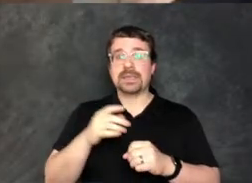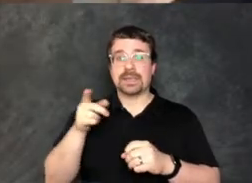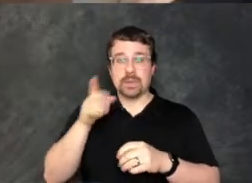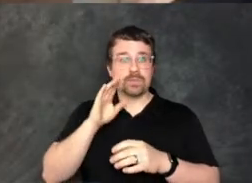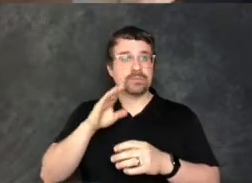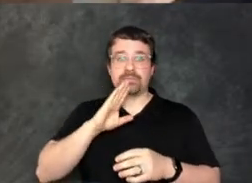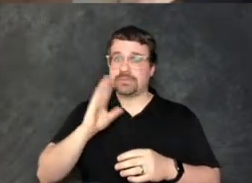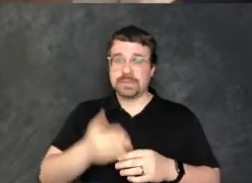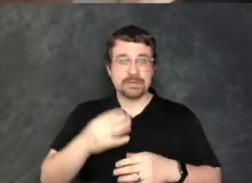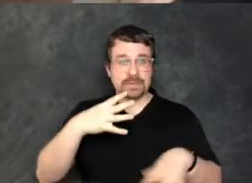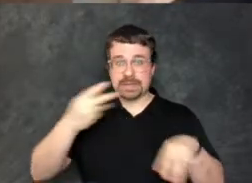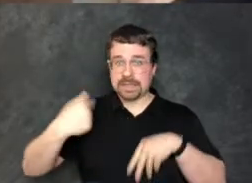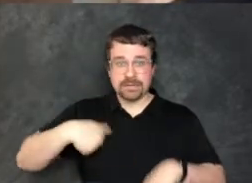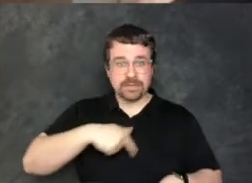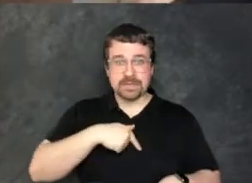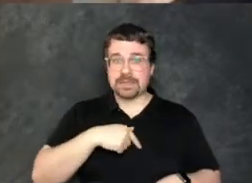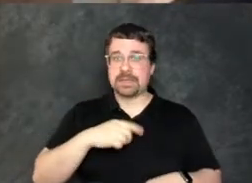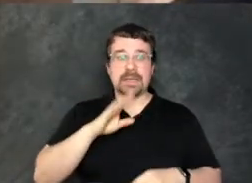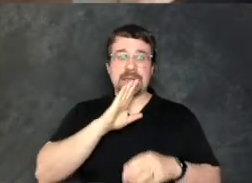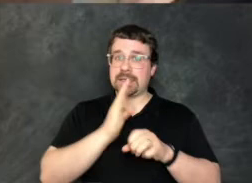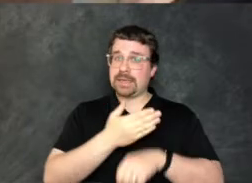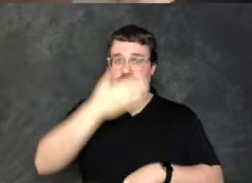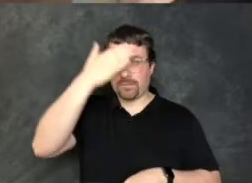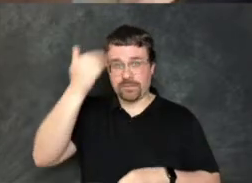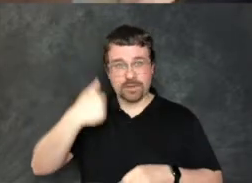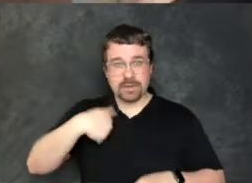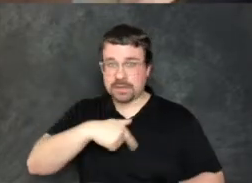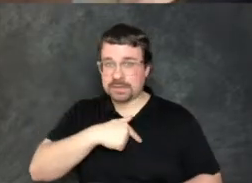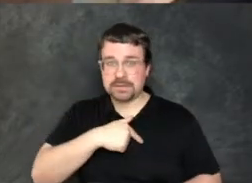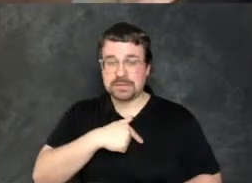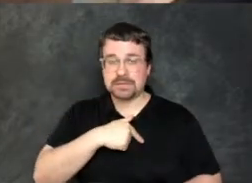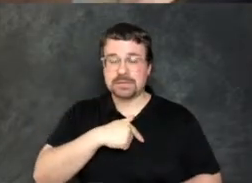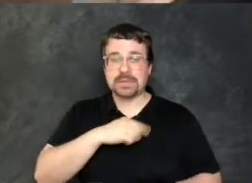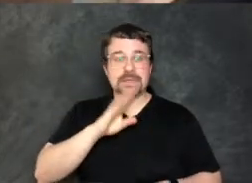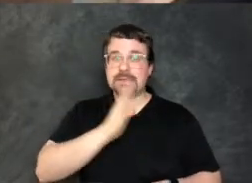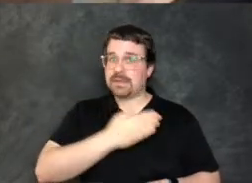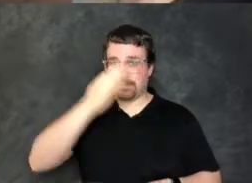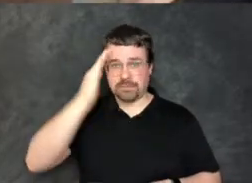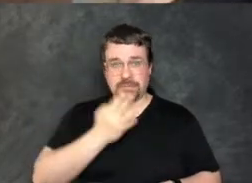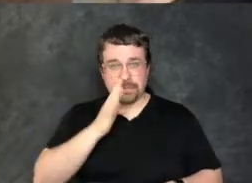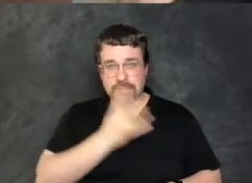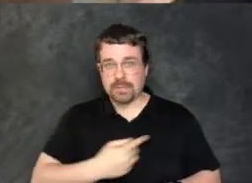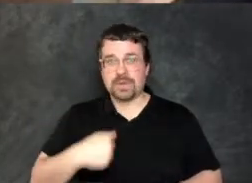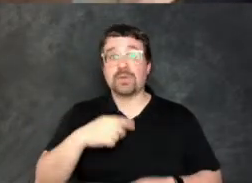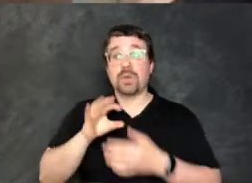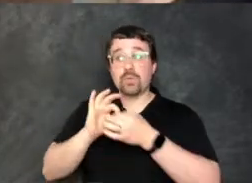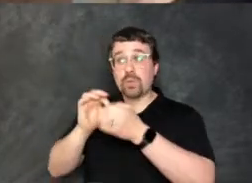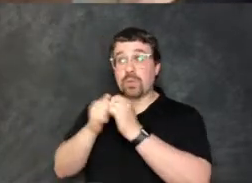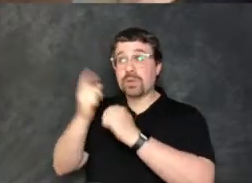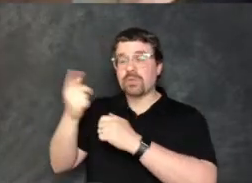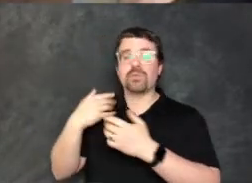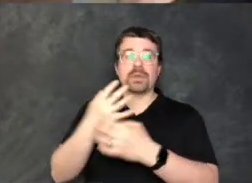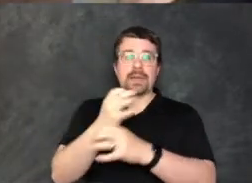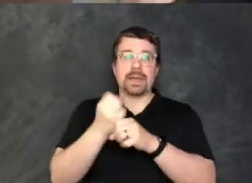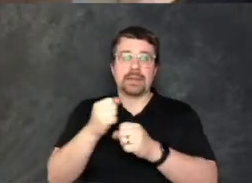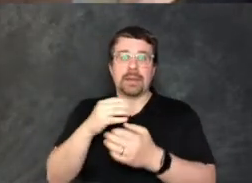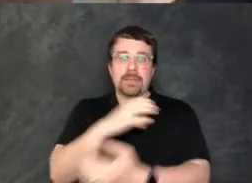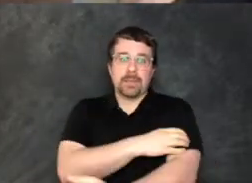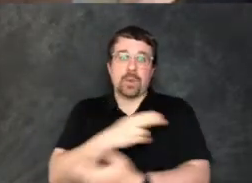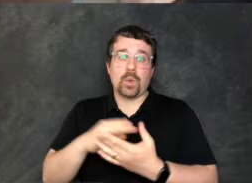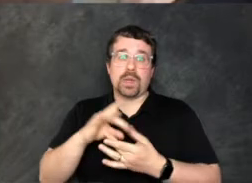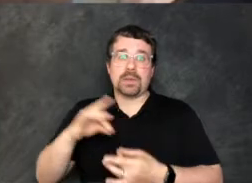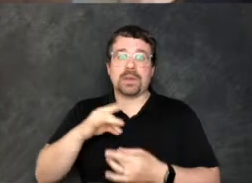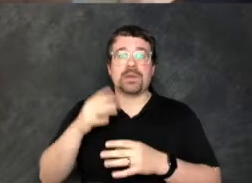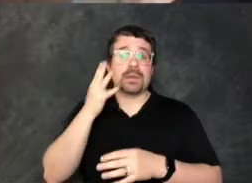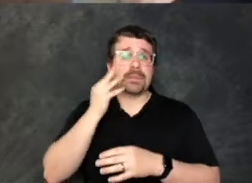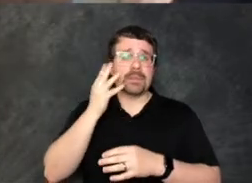The guarantee that he will never leave us or forsake us. Through our relationship with him, we receive the power of the